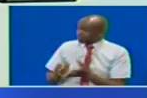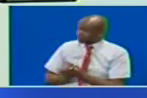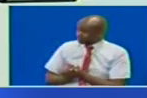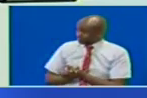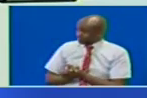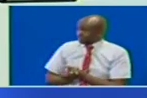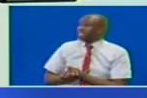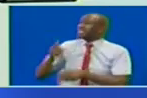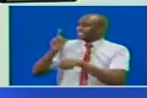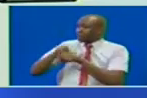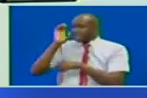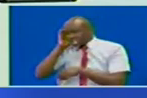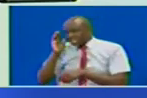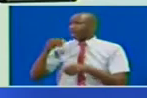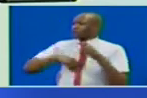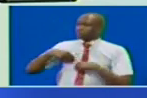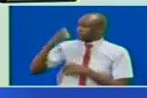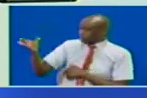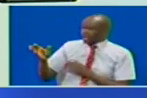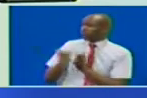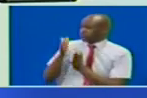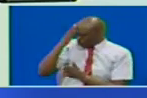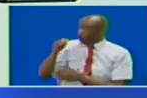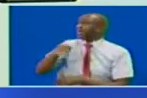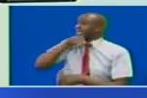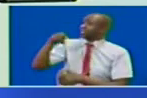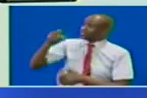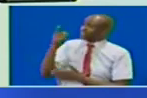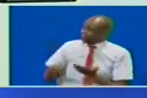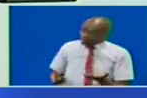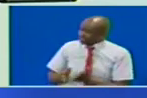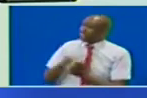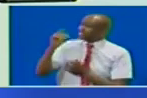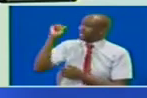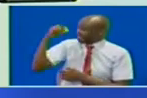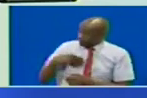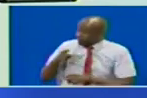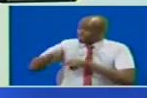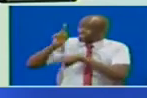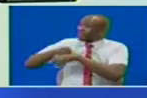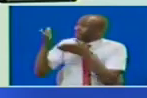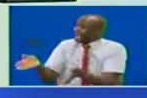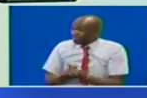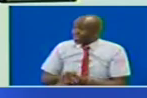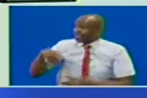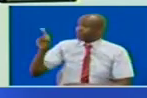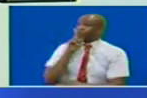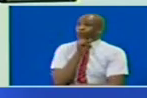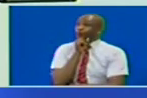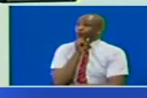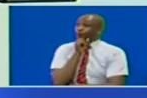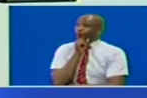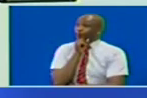principals. You know, every time we have a corruption scandal, they're really at the forefront to tell Kenyans about it. But, you know, this time round, they are mum about